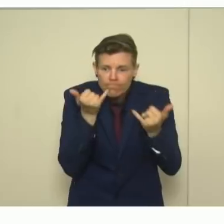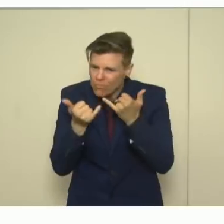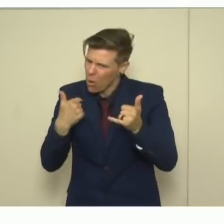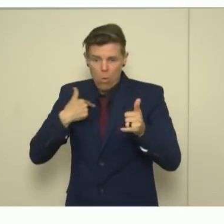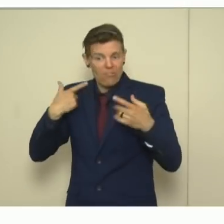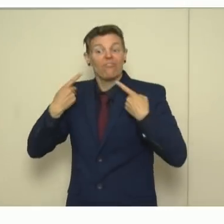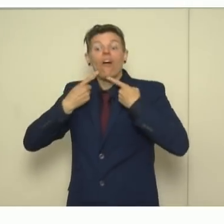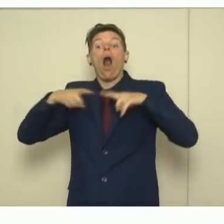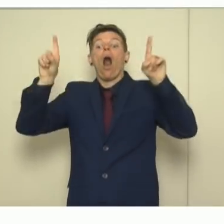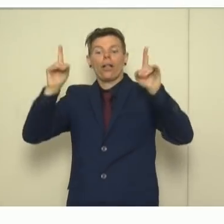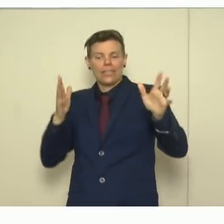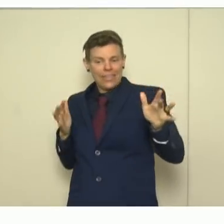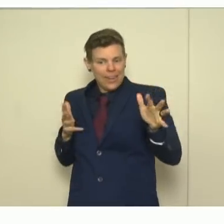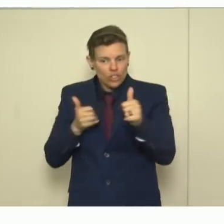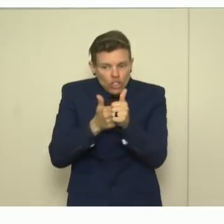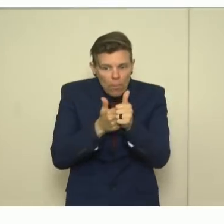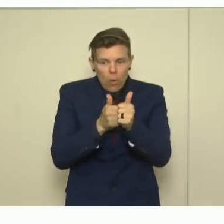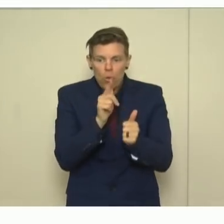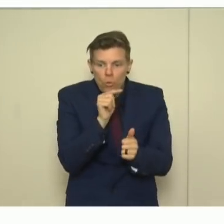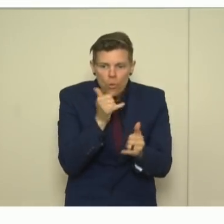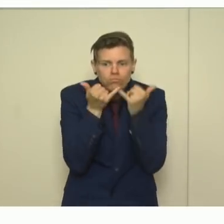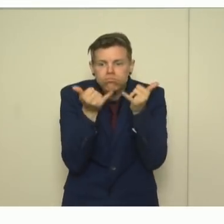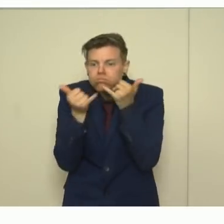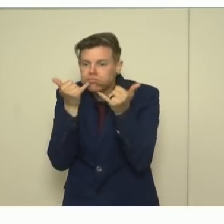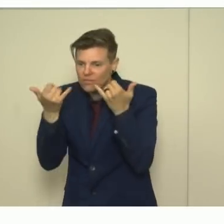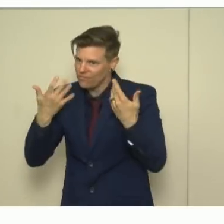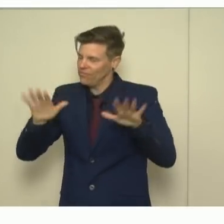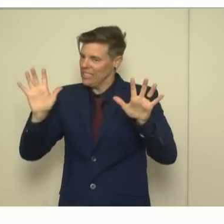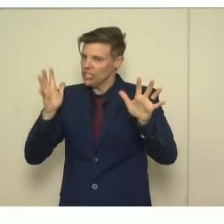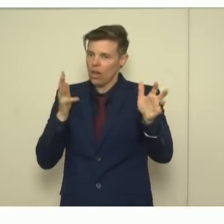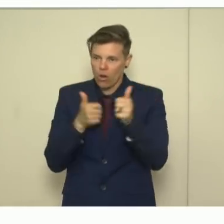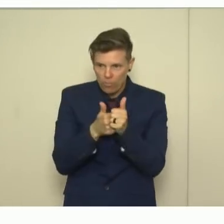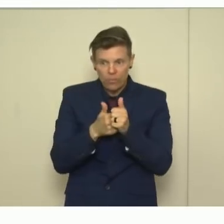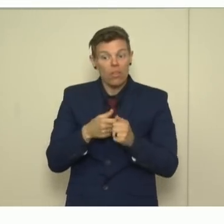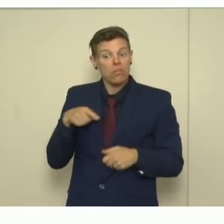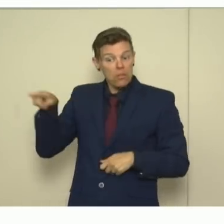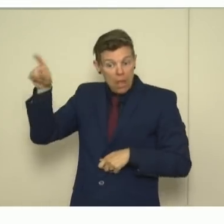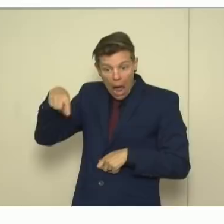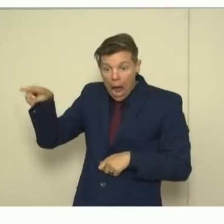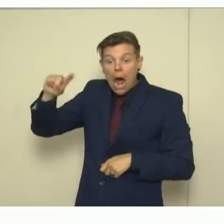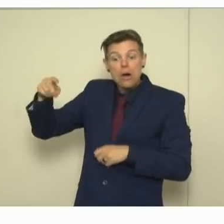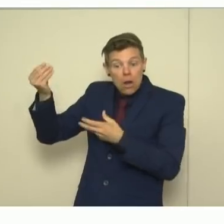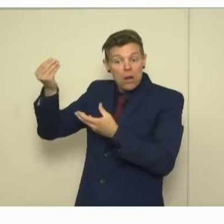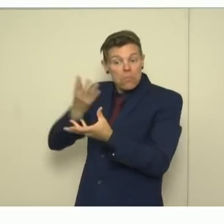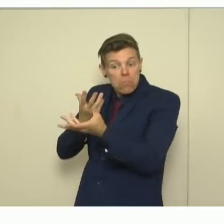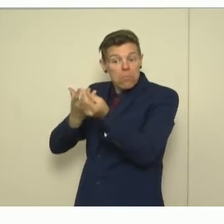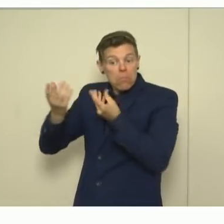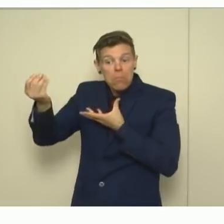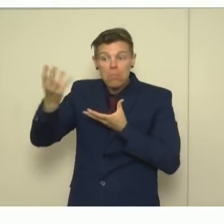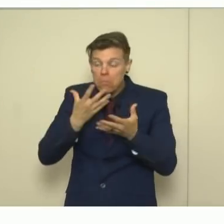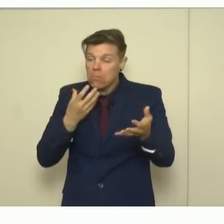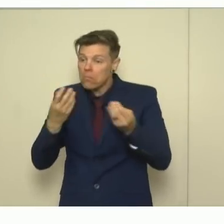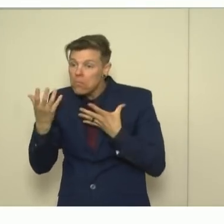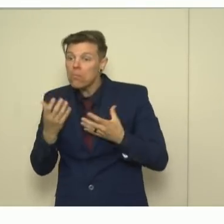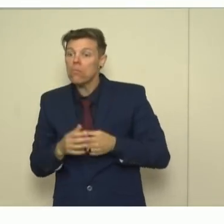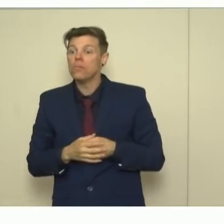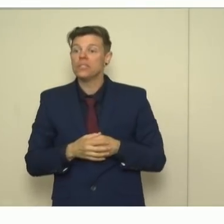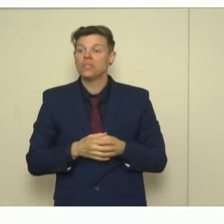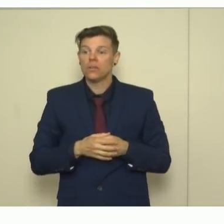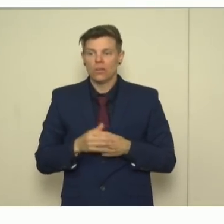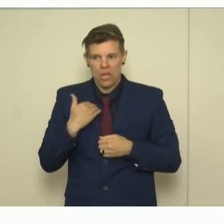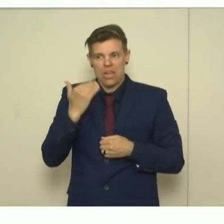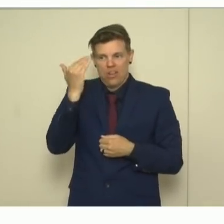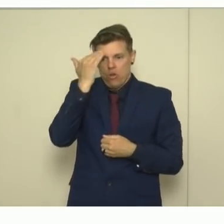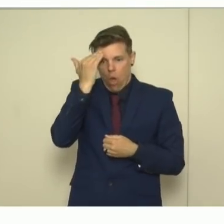getting regular data about activities that in general that people have done before they get a COVID infection that can guide